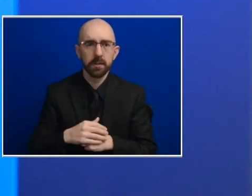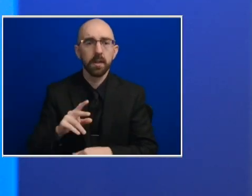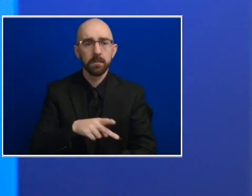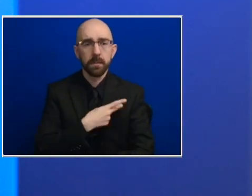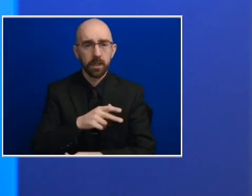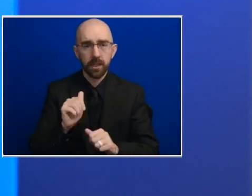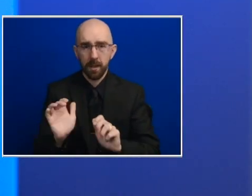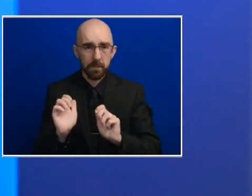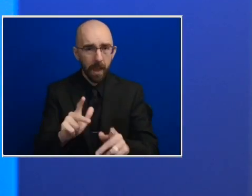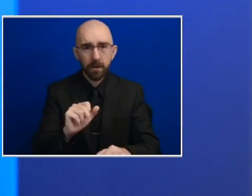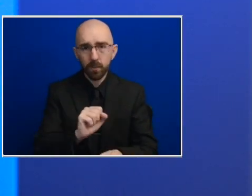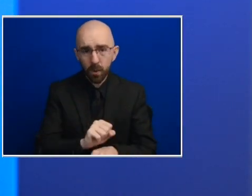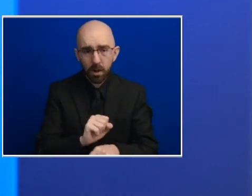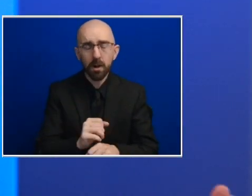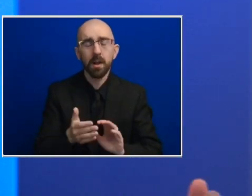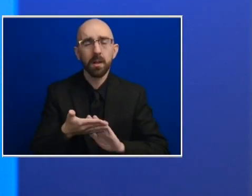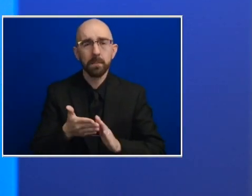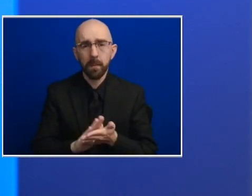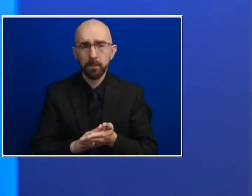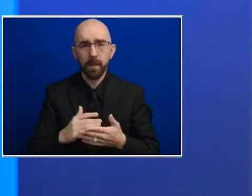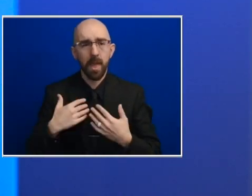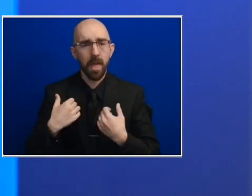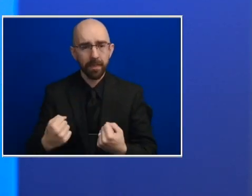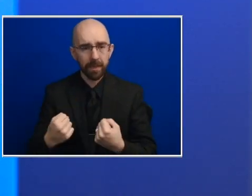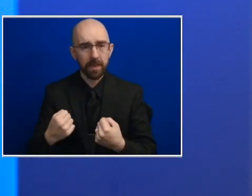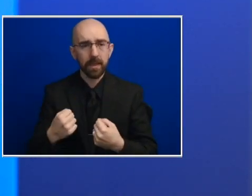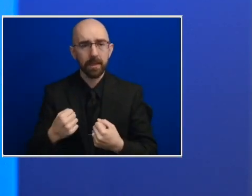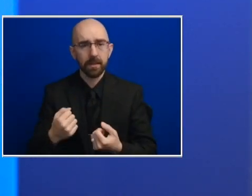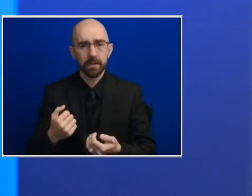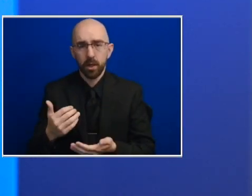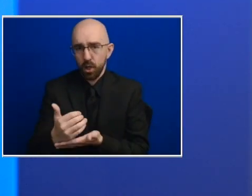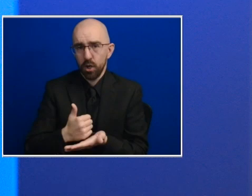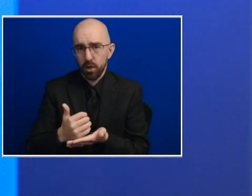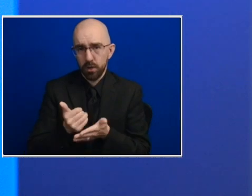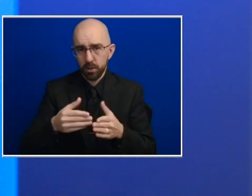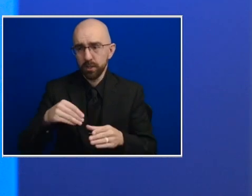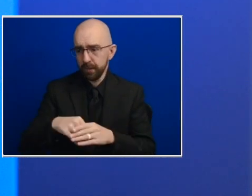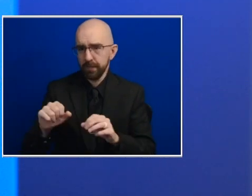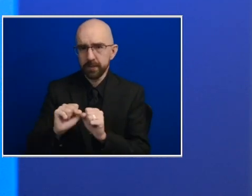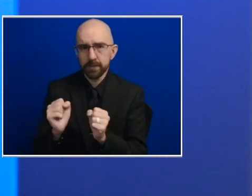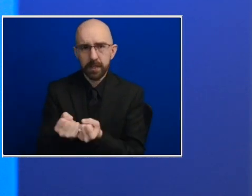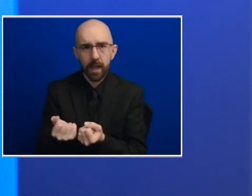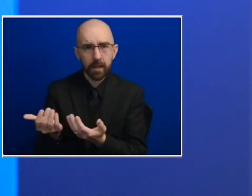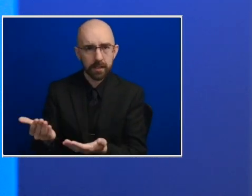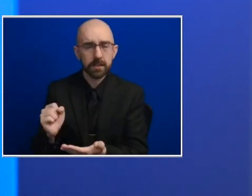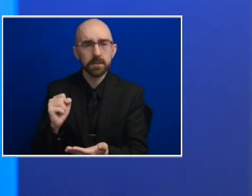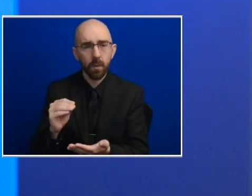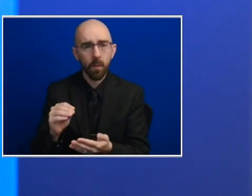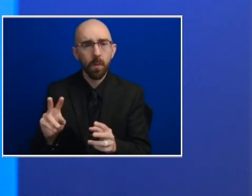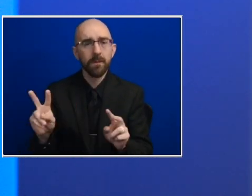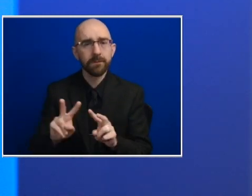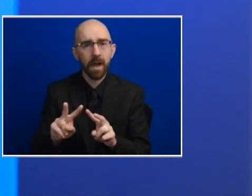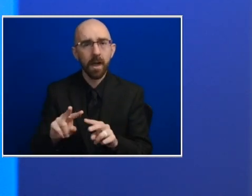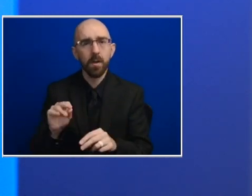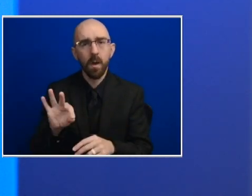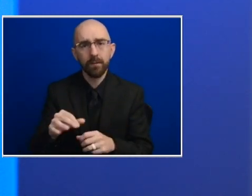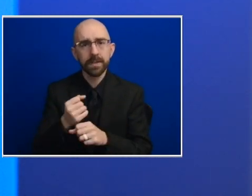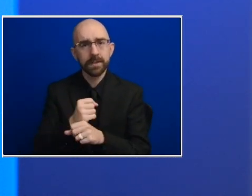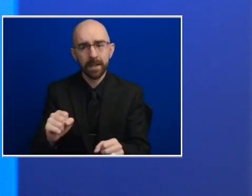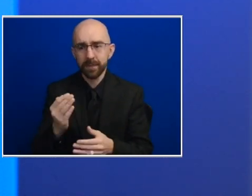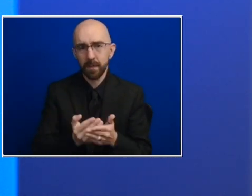and become healthy earners in our society. So the value of saving somebody from sickle